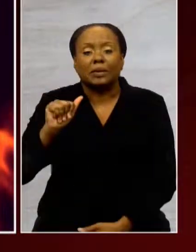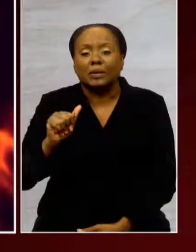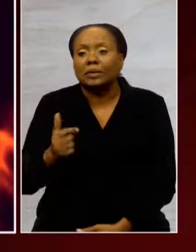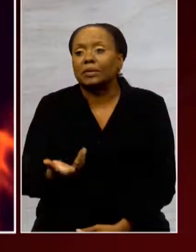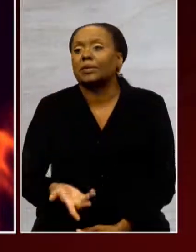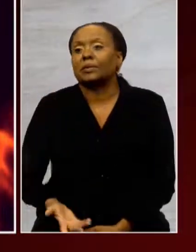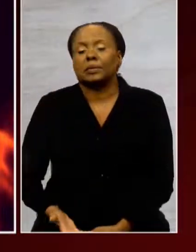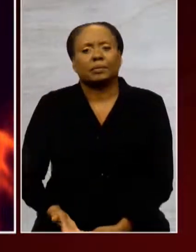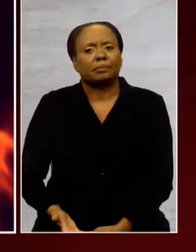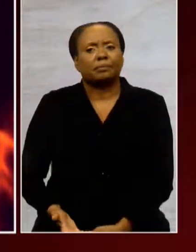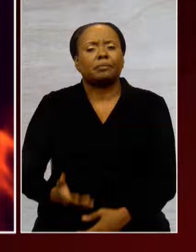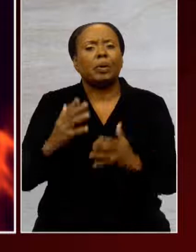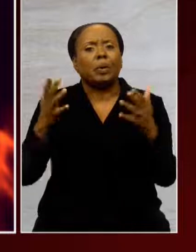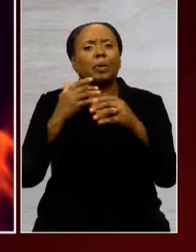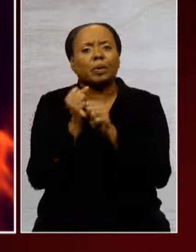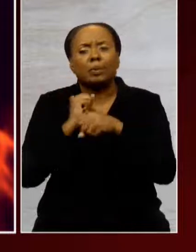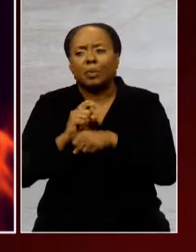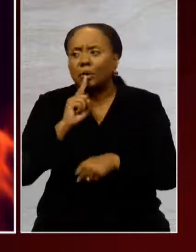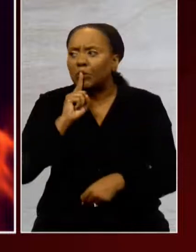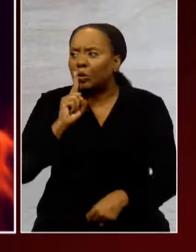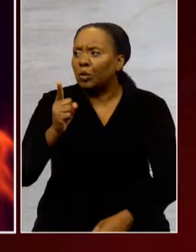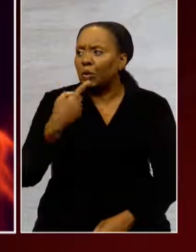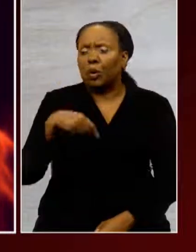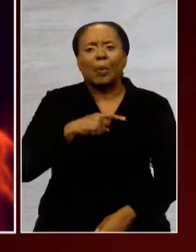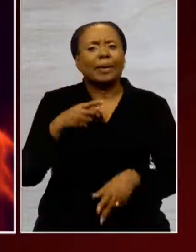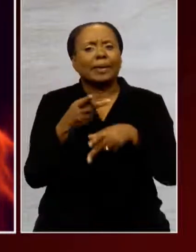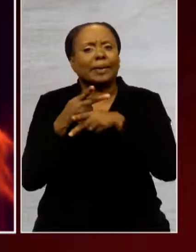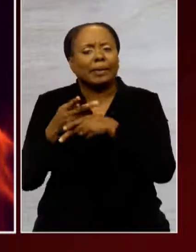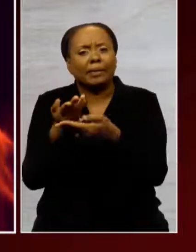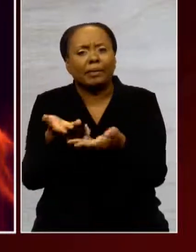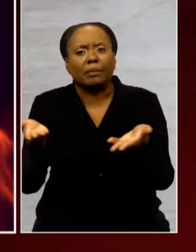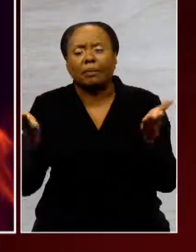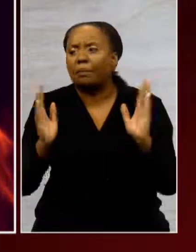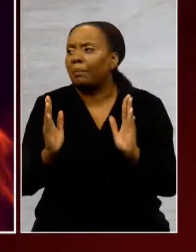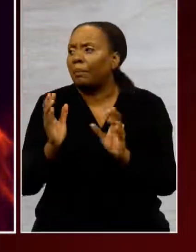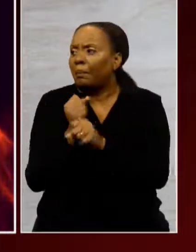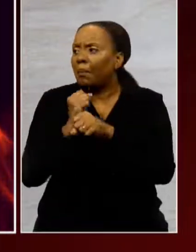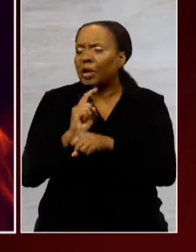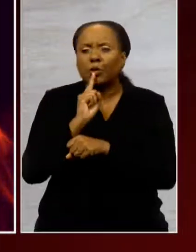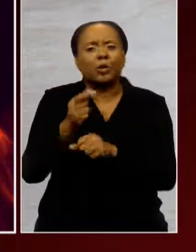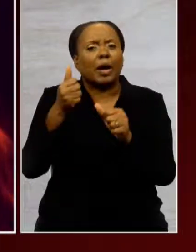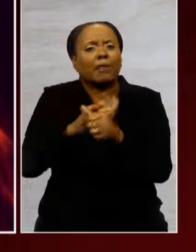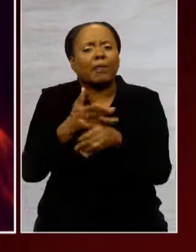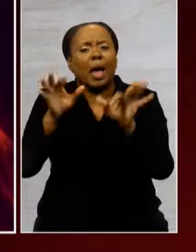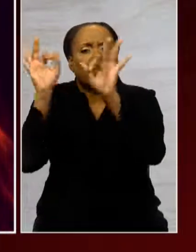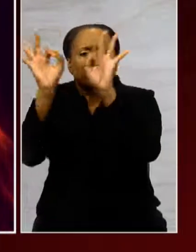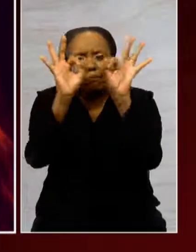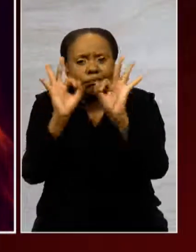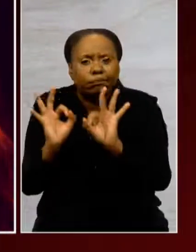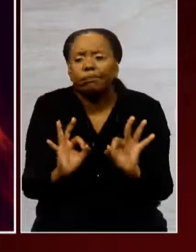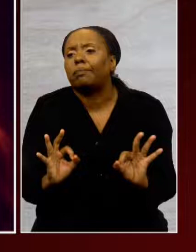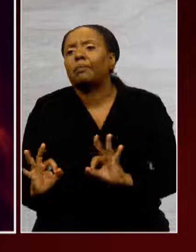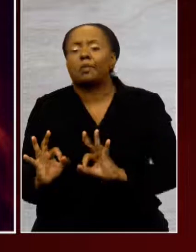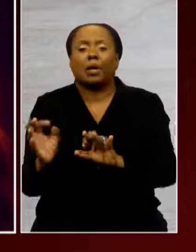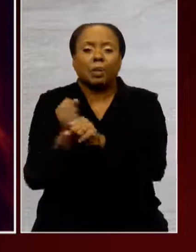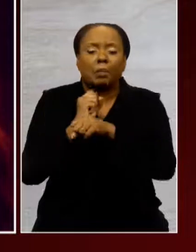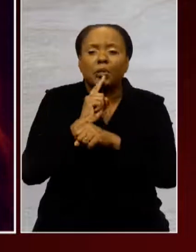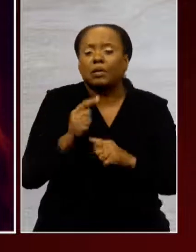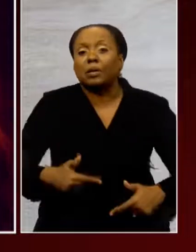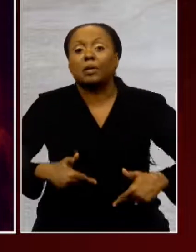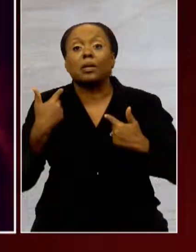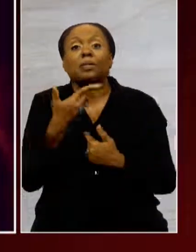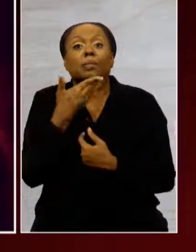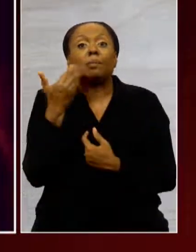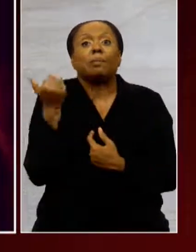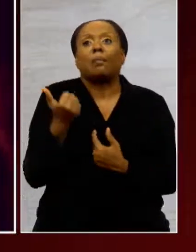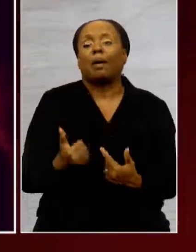all about making sure that we cater to them. We get it right so that they can fulfill their destiny, live their best